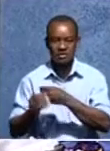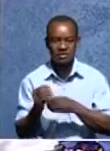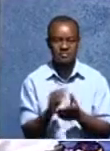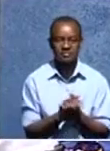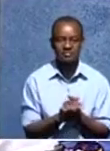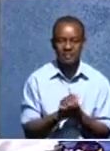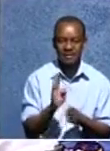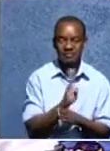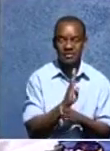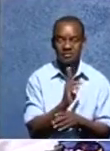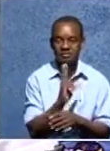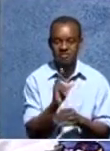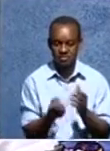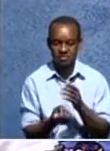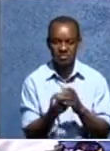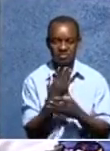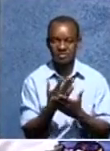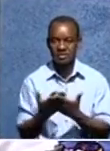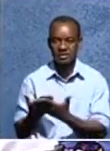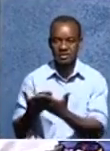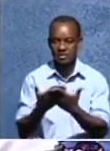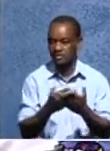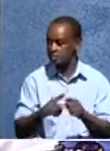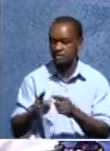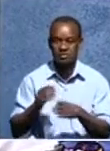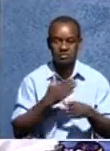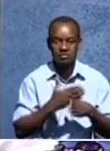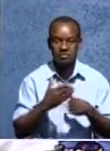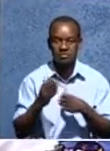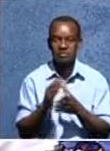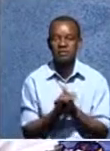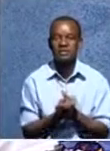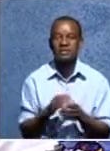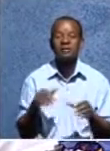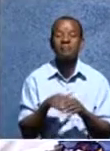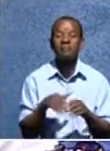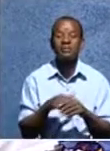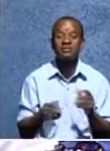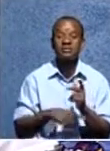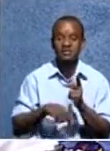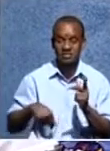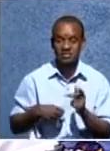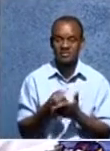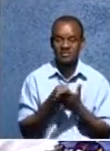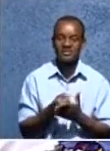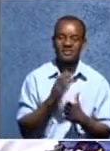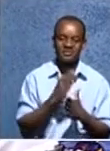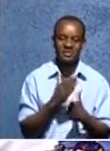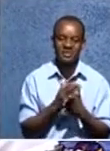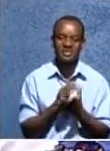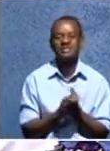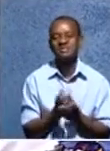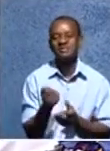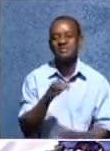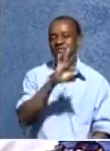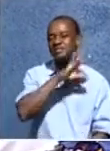lodge or a tourism-related activity from which the communities are getting bed night levies and other income. And equally also, the arrangements